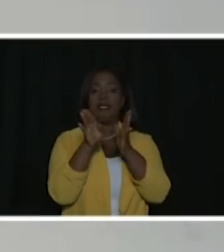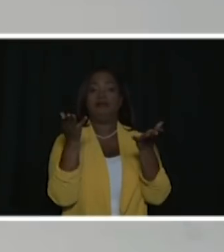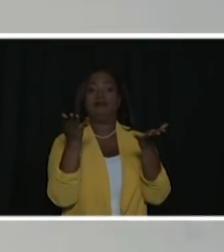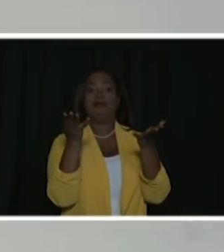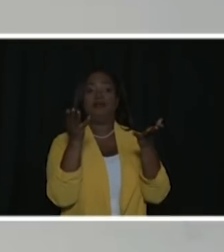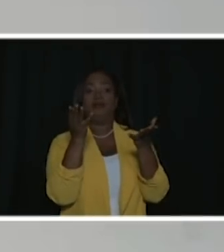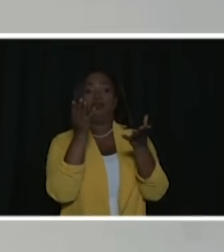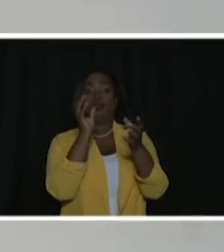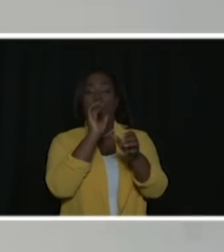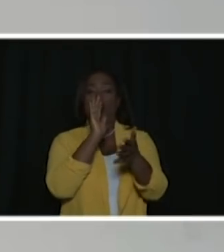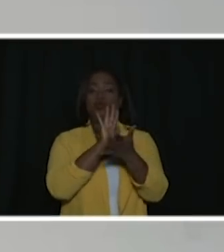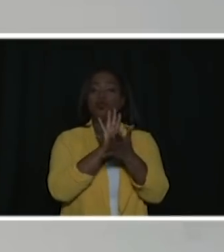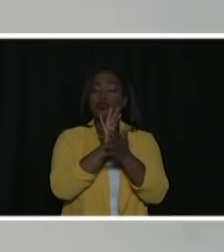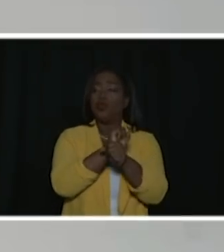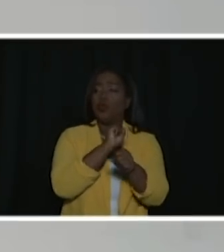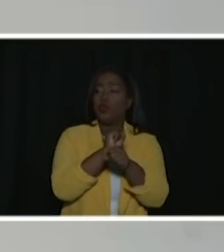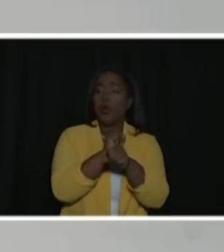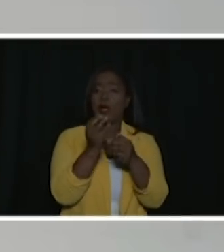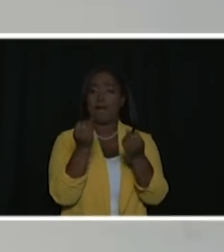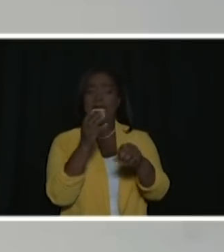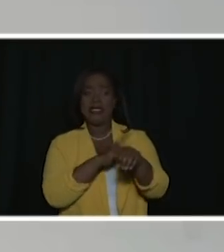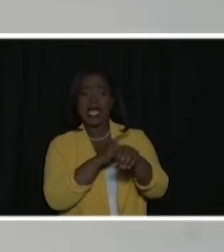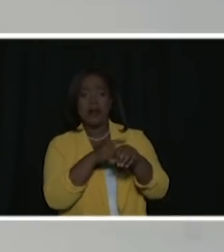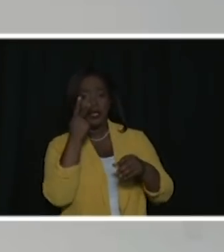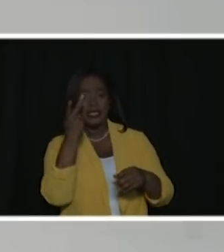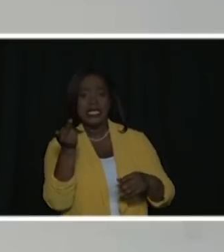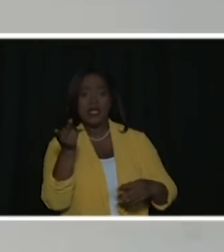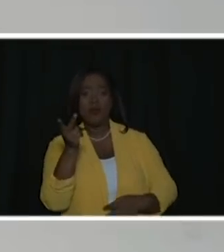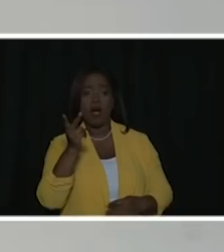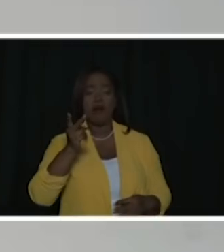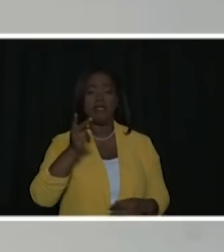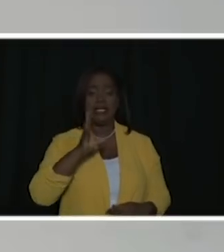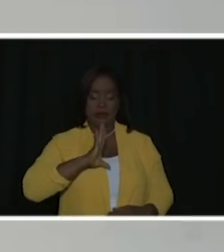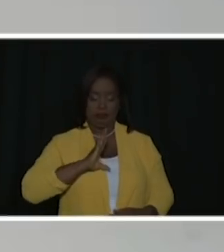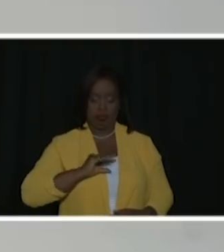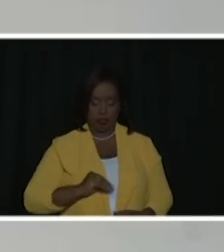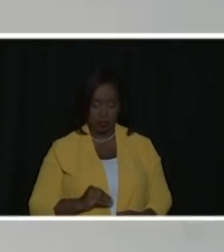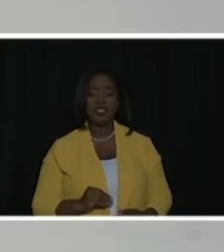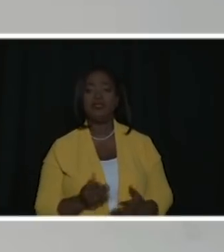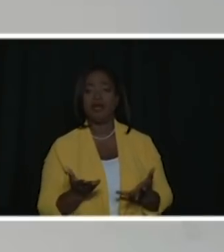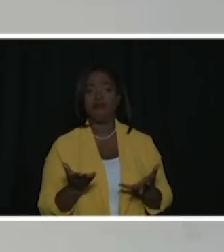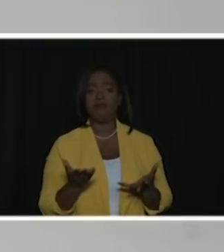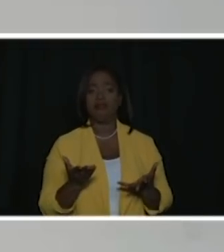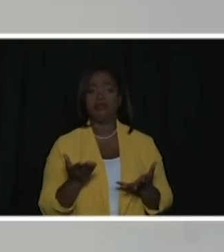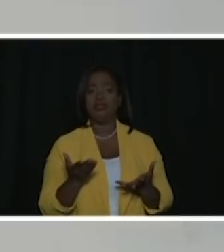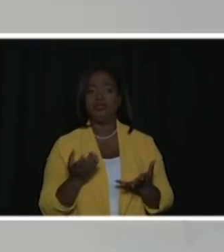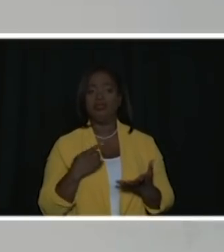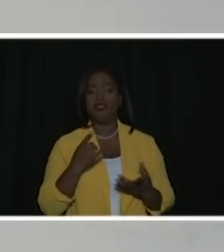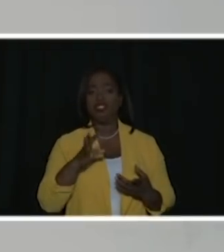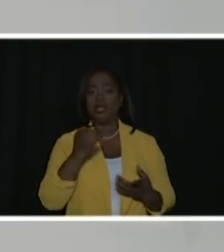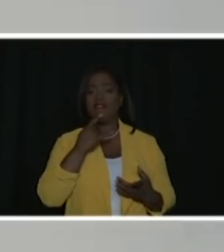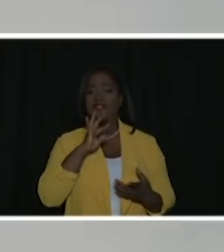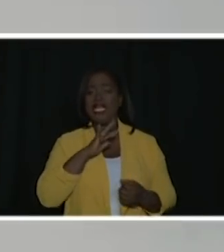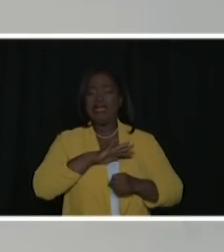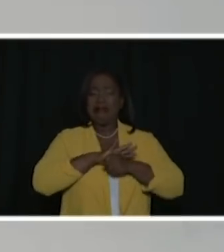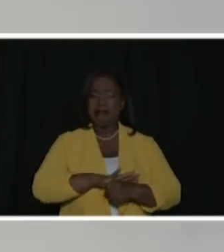see things like depression, we may see anxiety, we may see even behavioral problems. So children are acting, as we sometimes